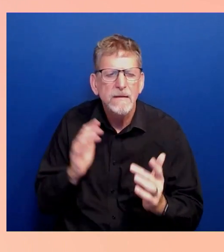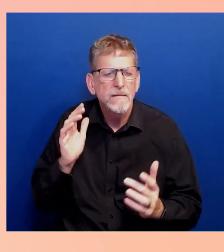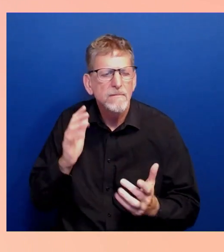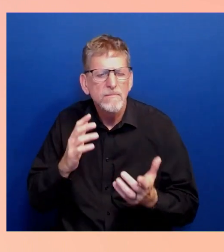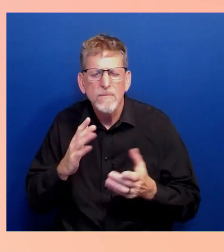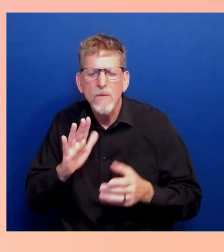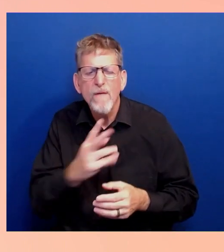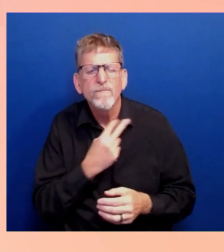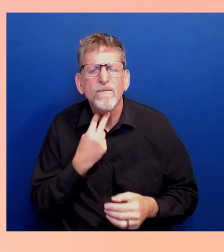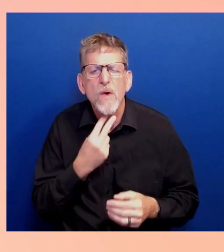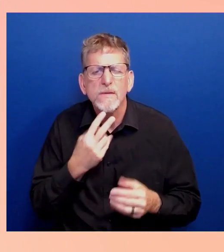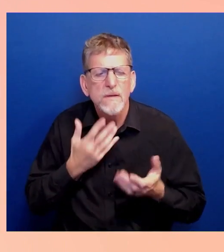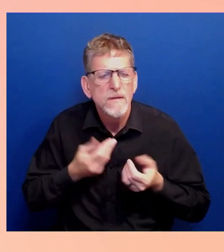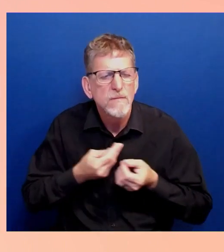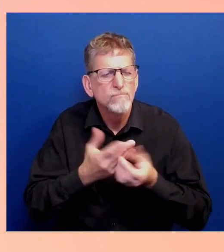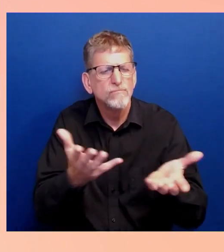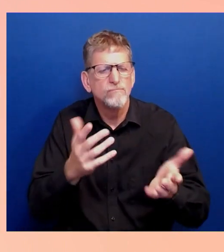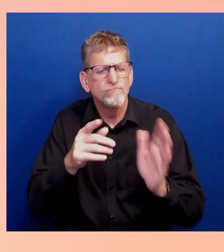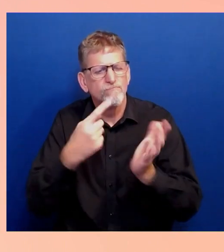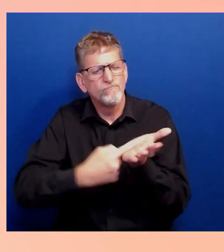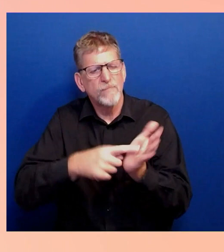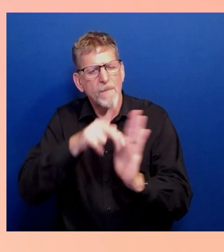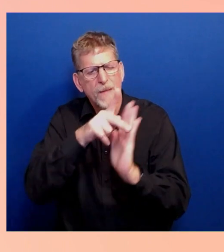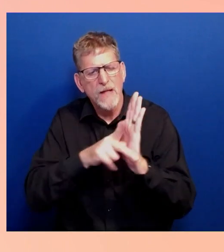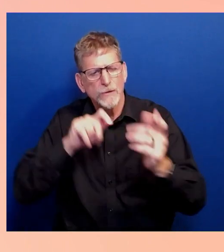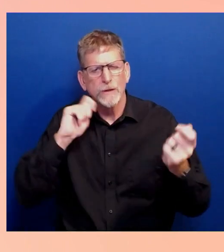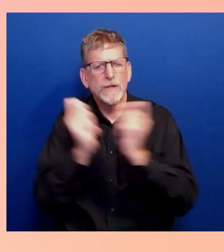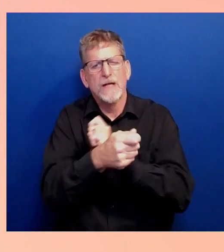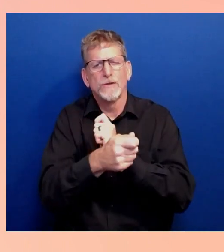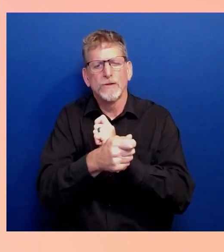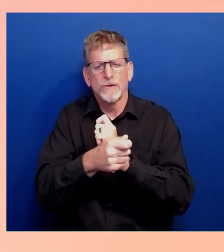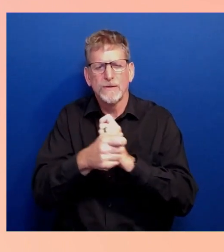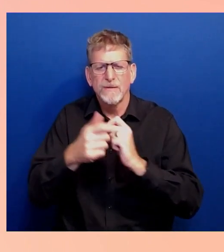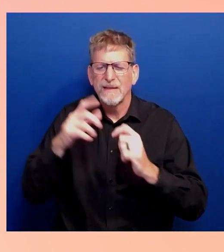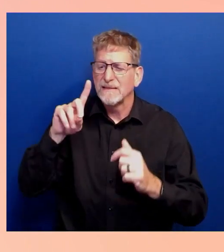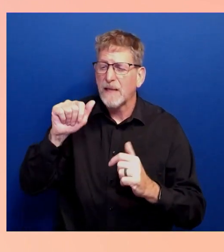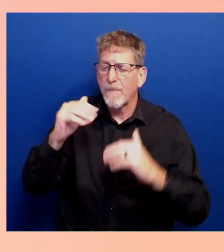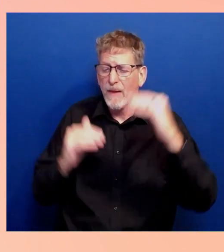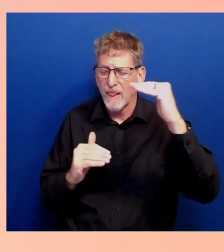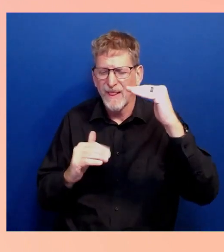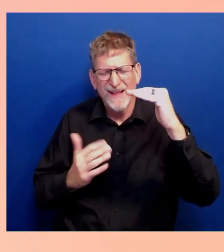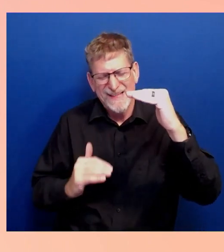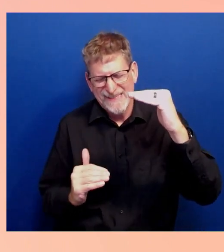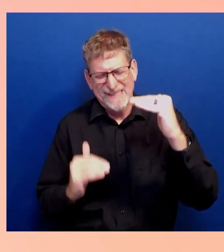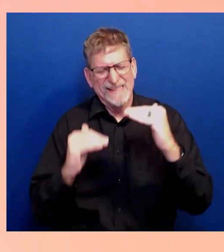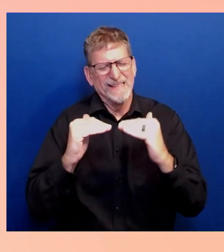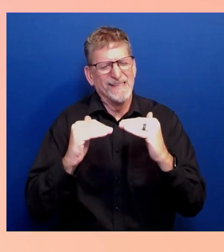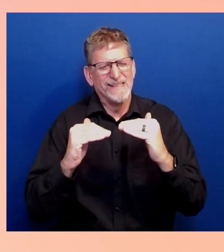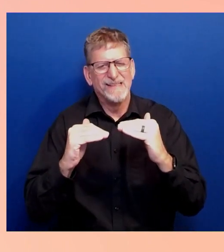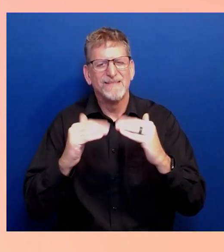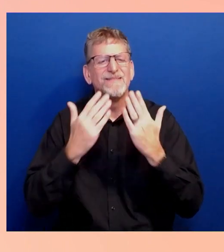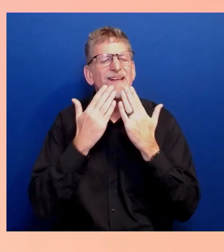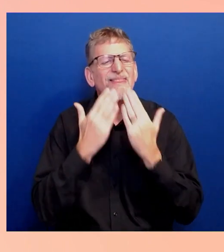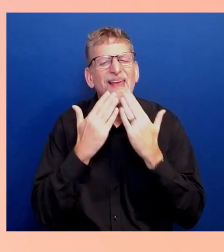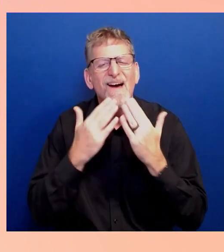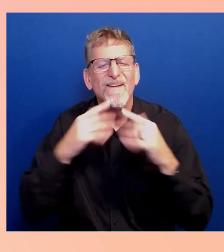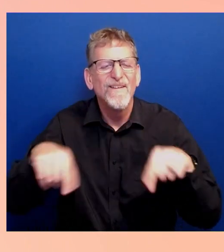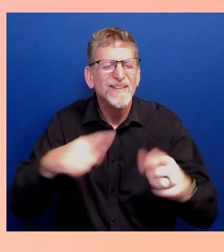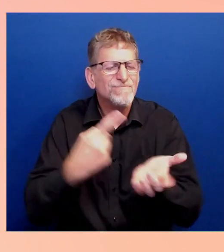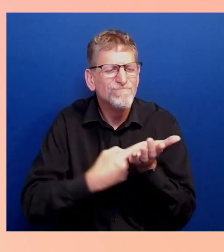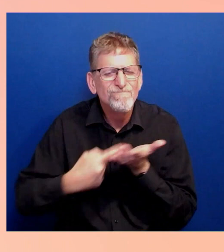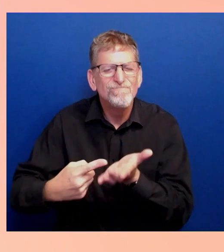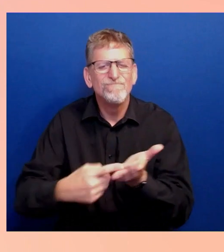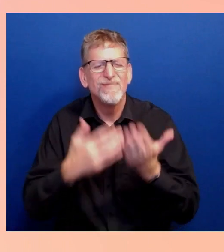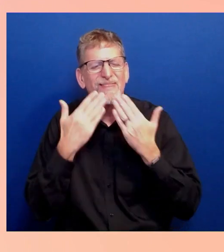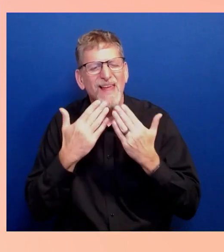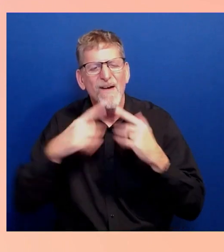disability divide. So I want to thank you each for being here. I want to thank you for this conversation. And I want to thank everybody who is listening and engaging